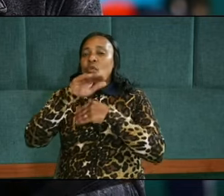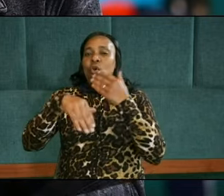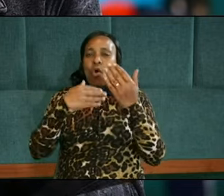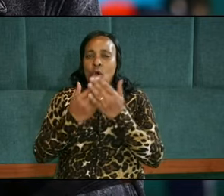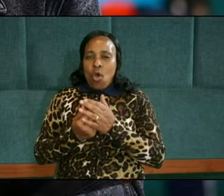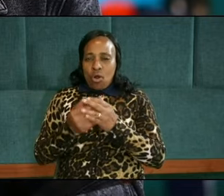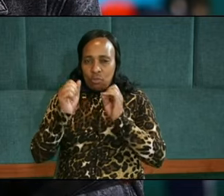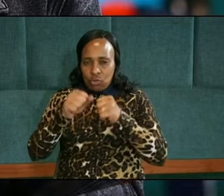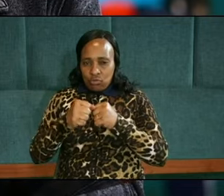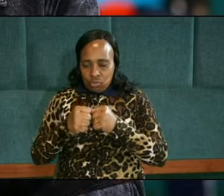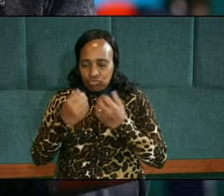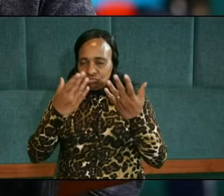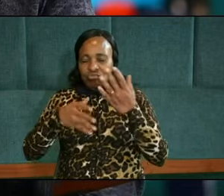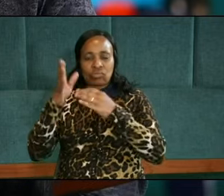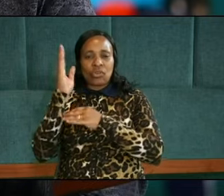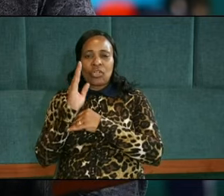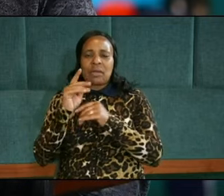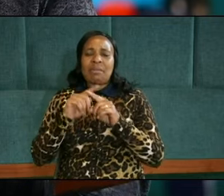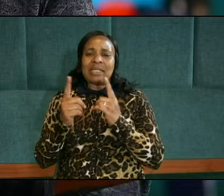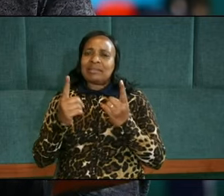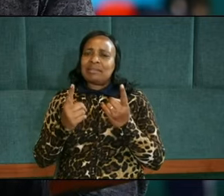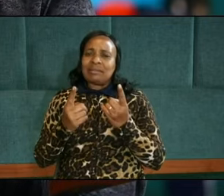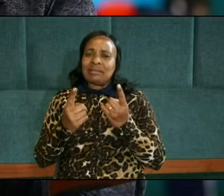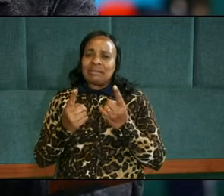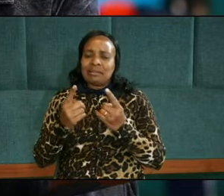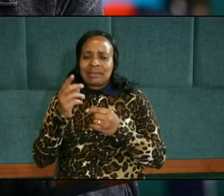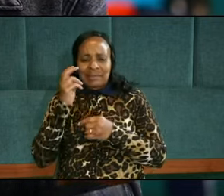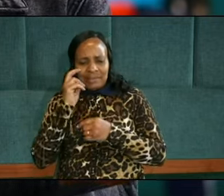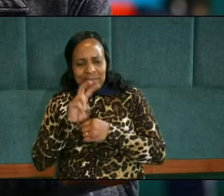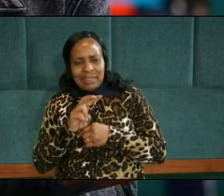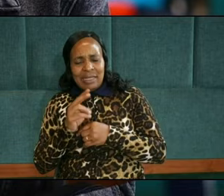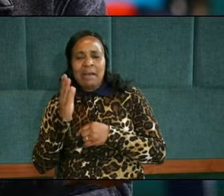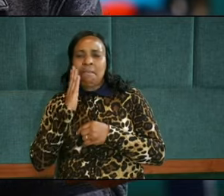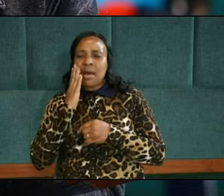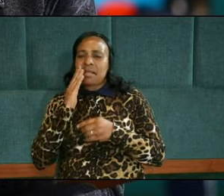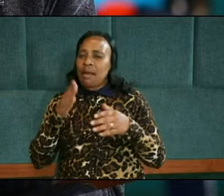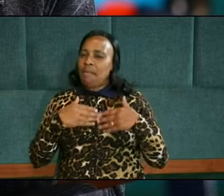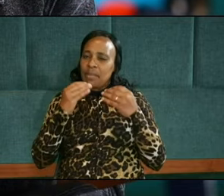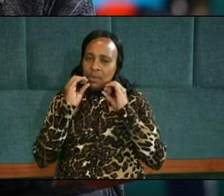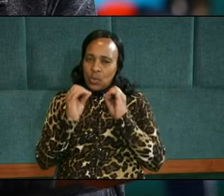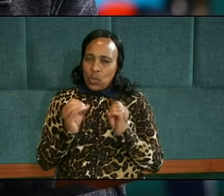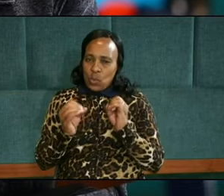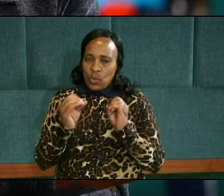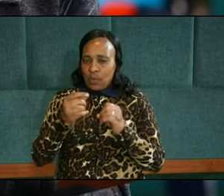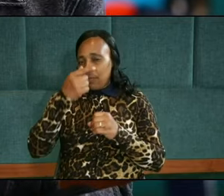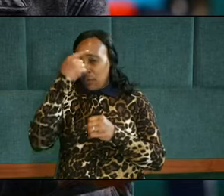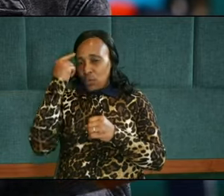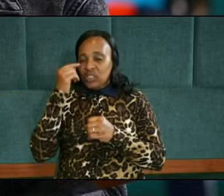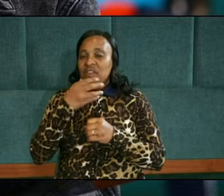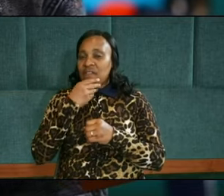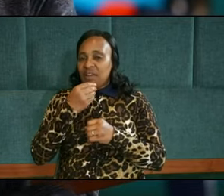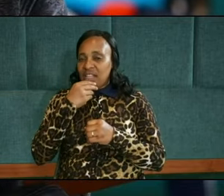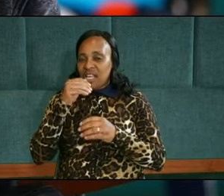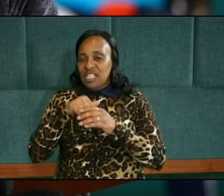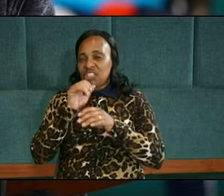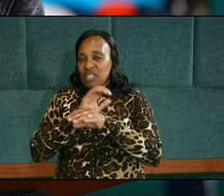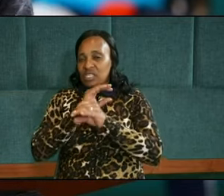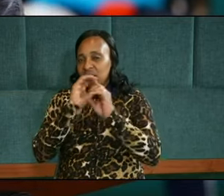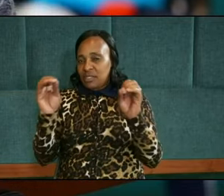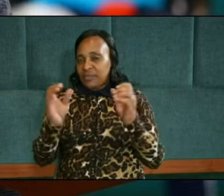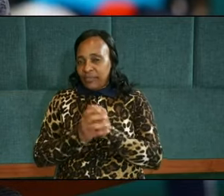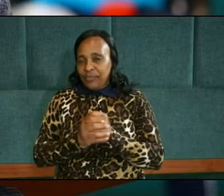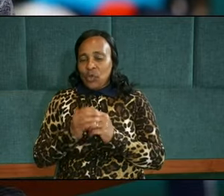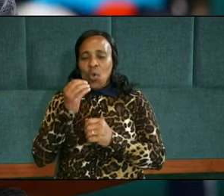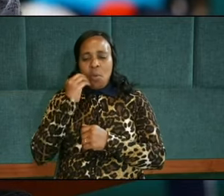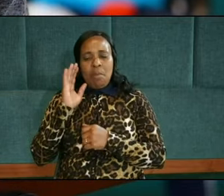praying to God. But she noticed that her mother was not happy because her father was not in church. He was